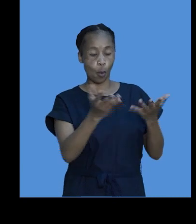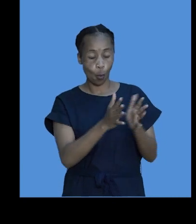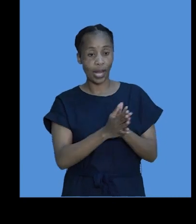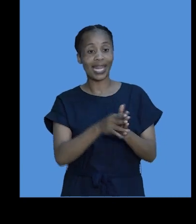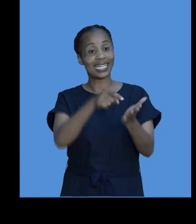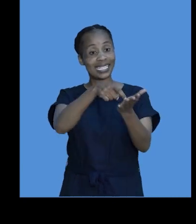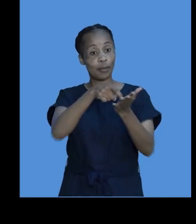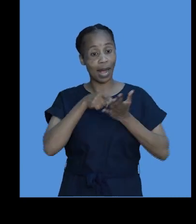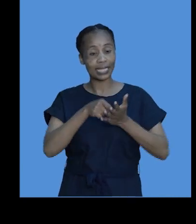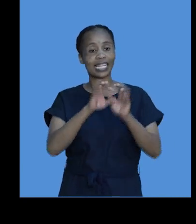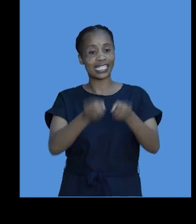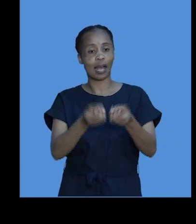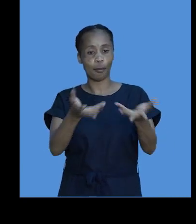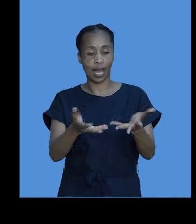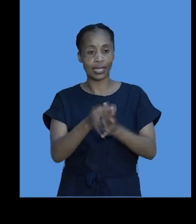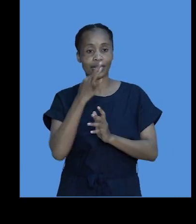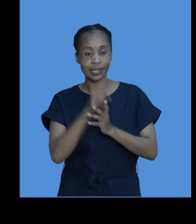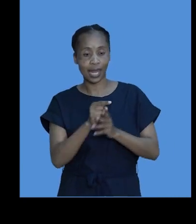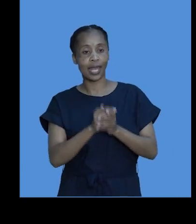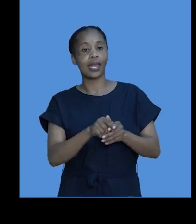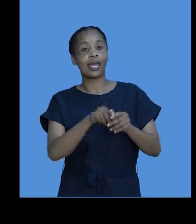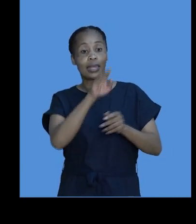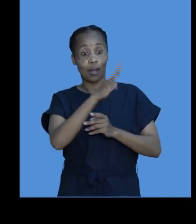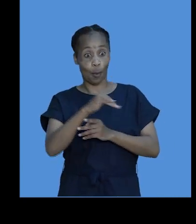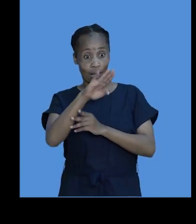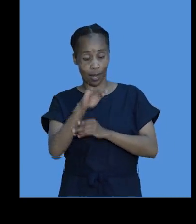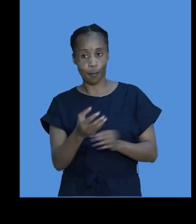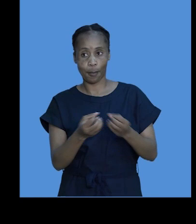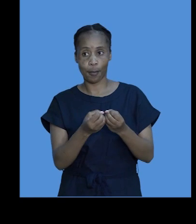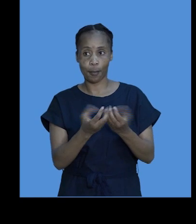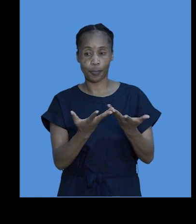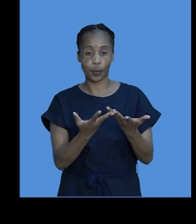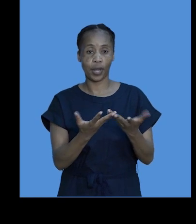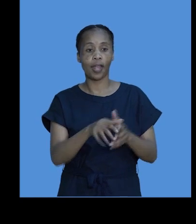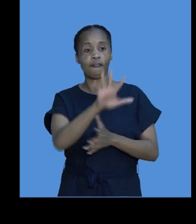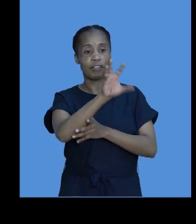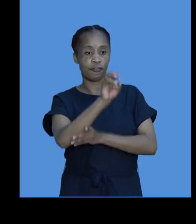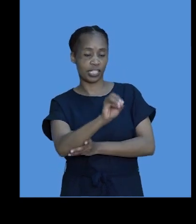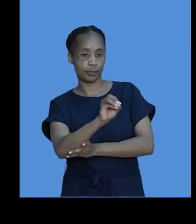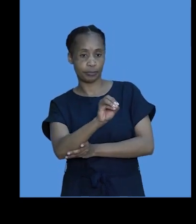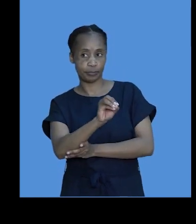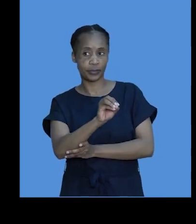had agreed at a price, or the forces of demand and supply had said our equilibrium was sitting at